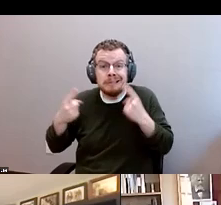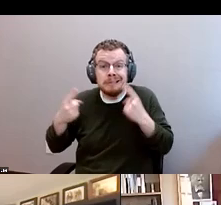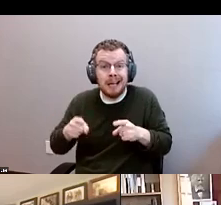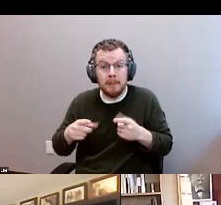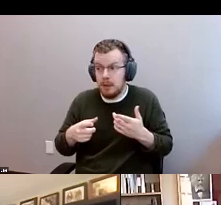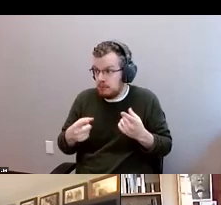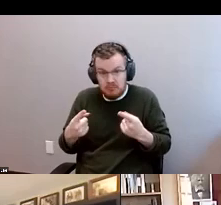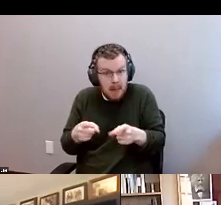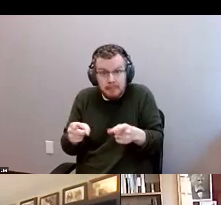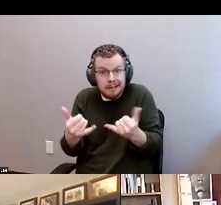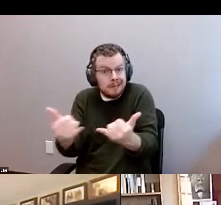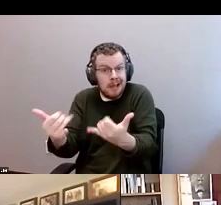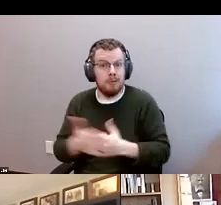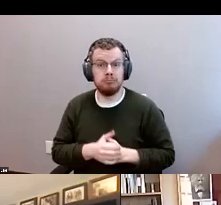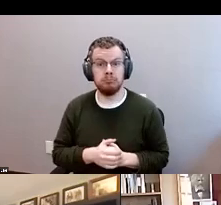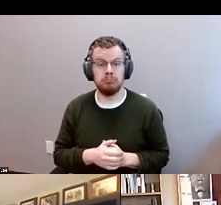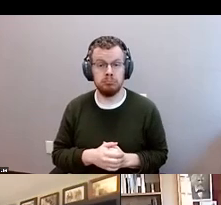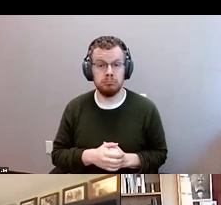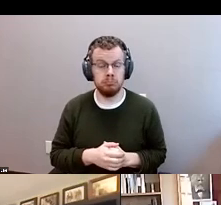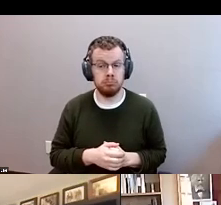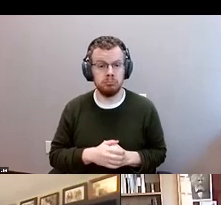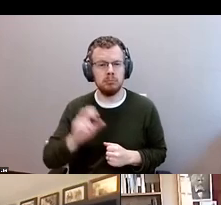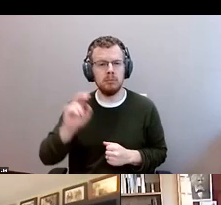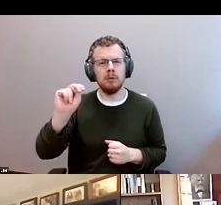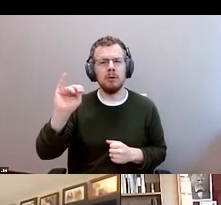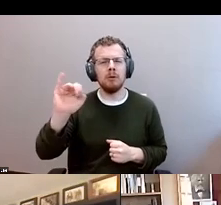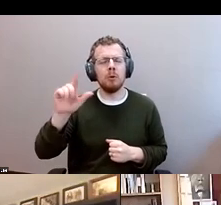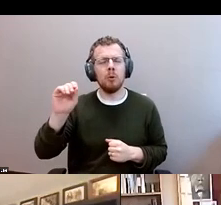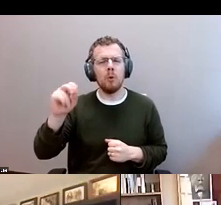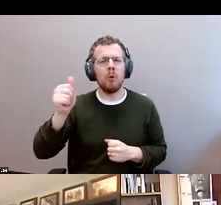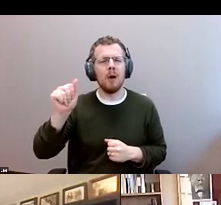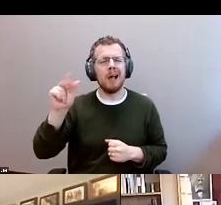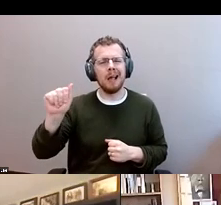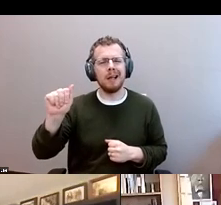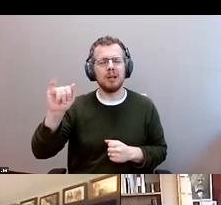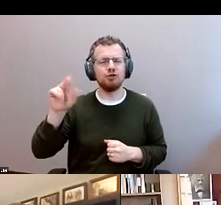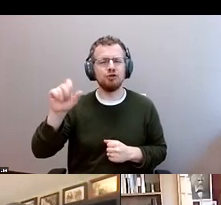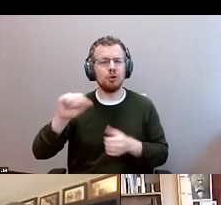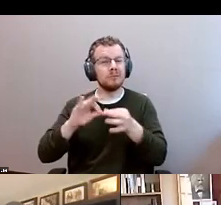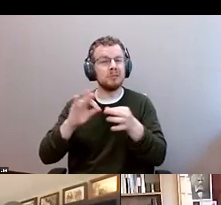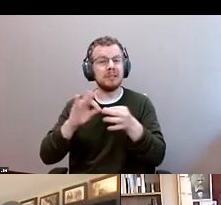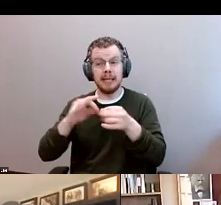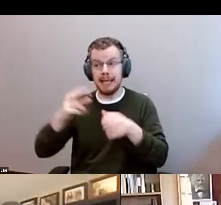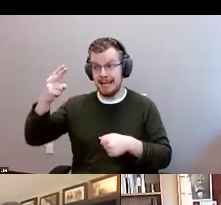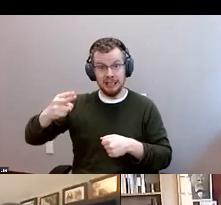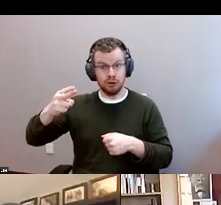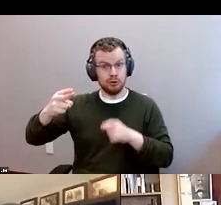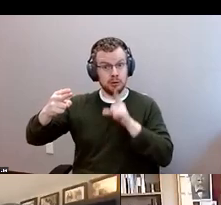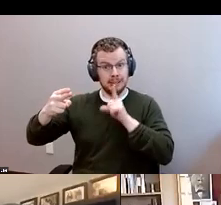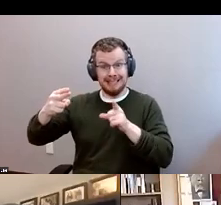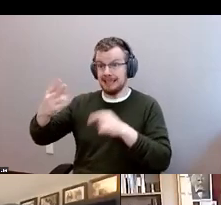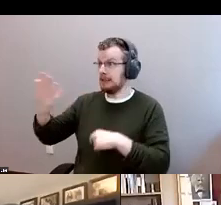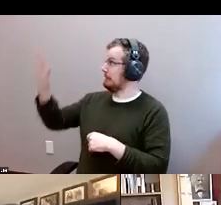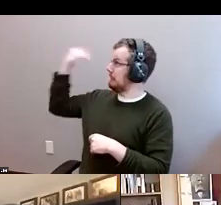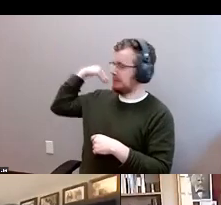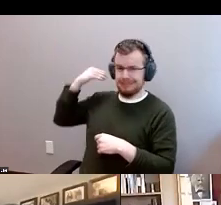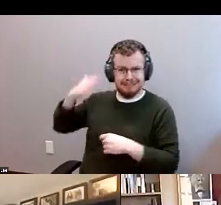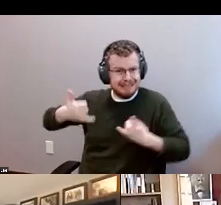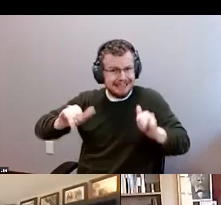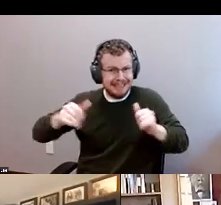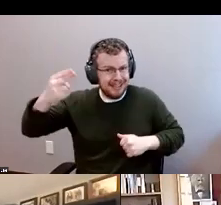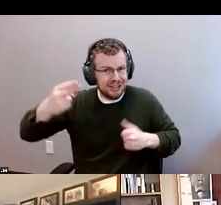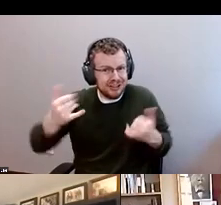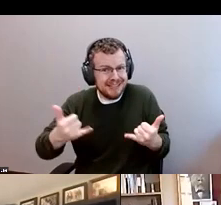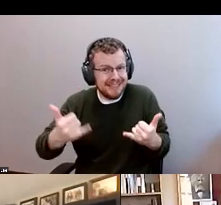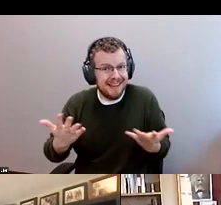now. As Nicole Hannah-Jones reminds us, history is not only in the past, it is ever present. And the reason why